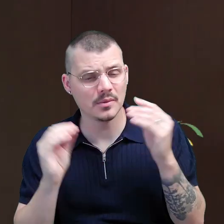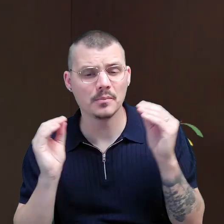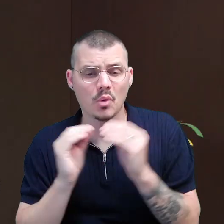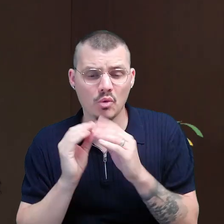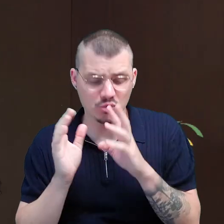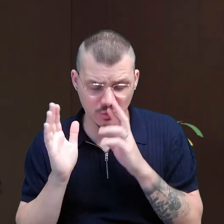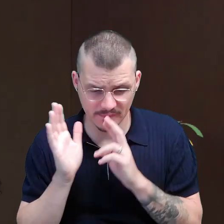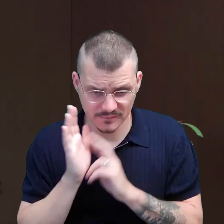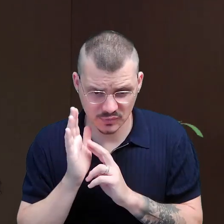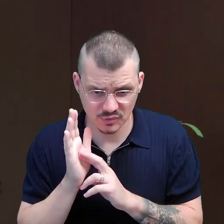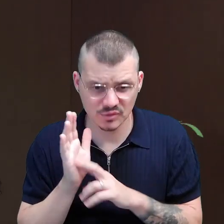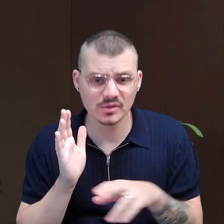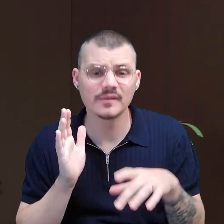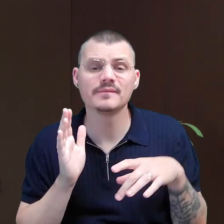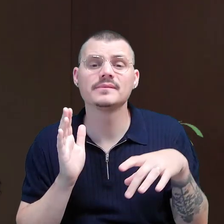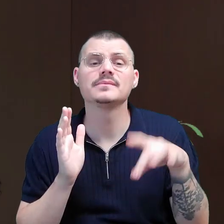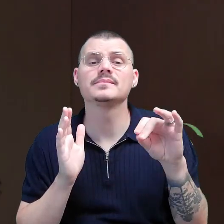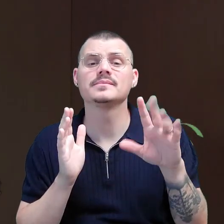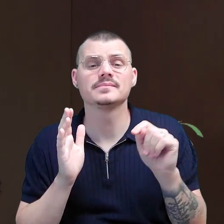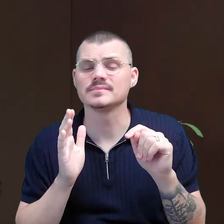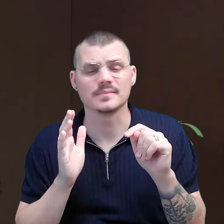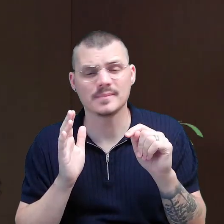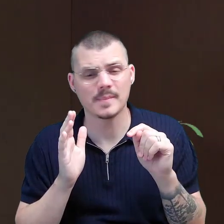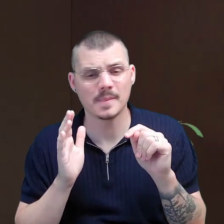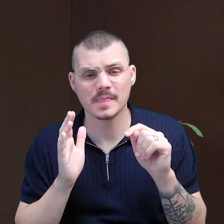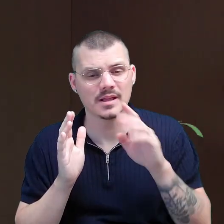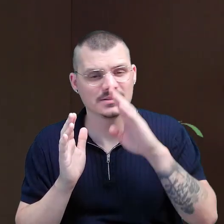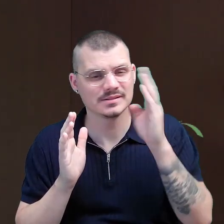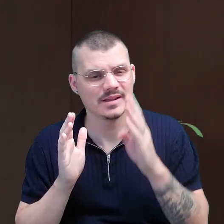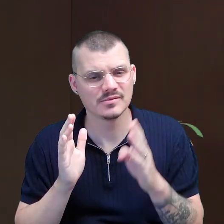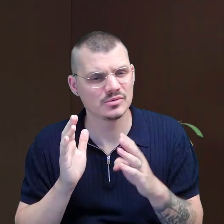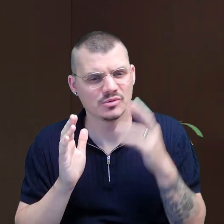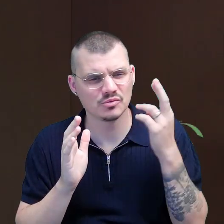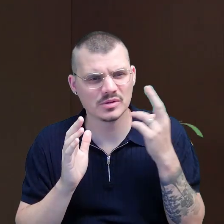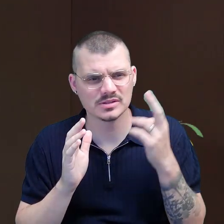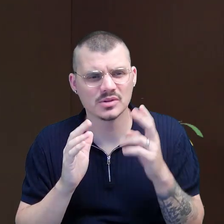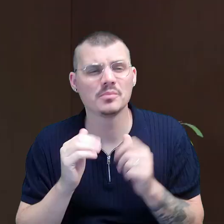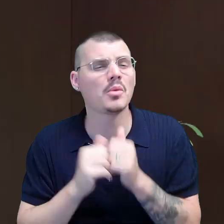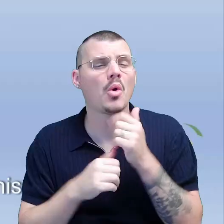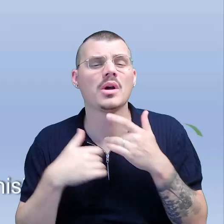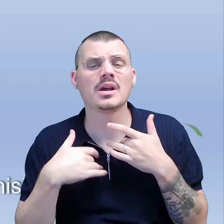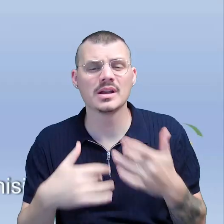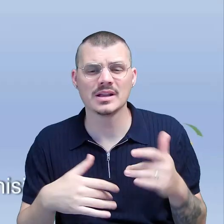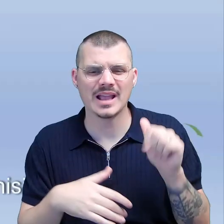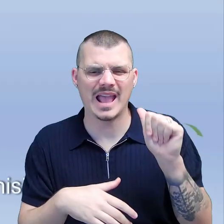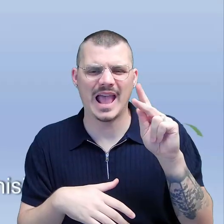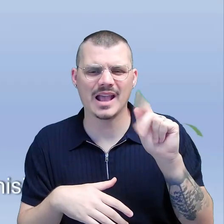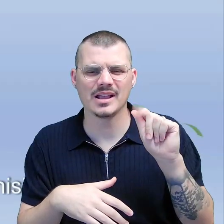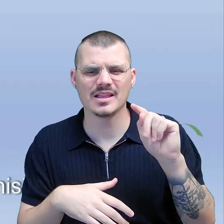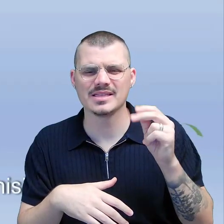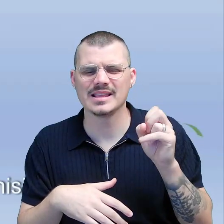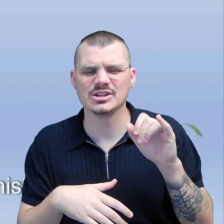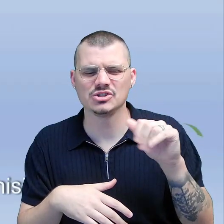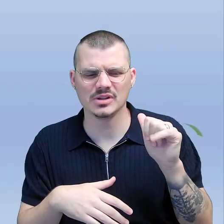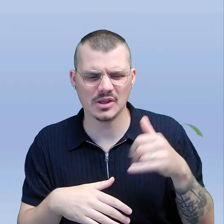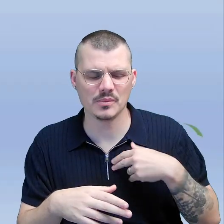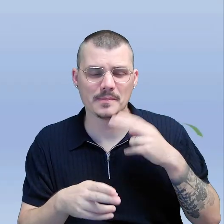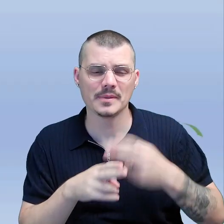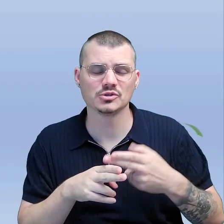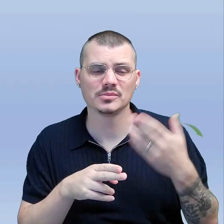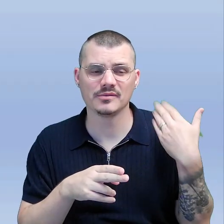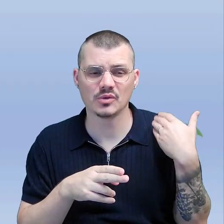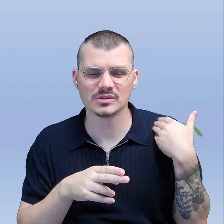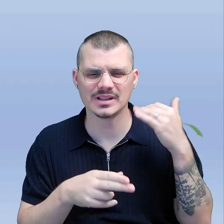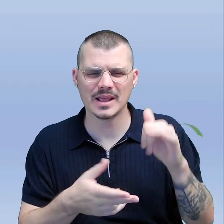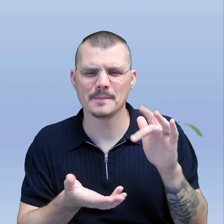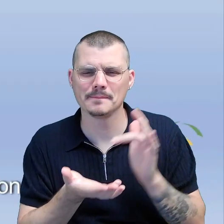However, upon further review, it turned out that that was almost never the reason. The most common reason was that akathisia that we talked